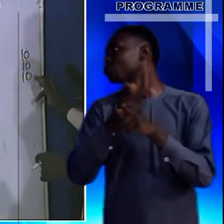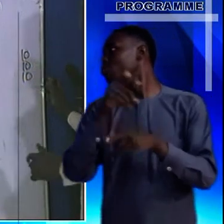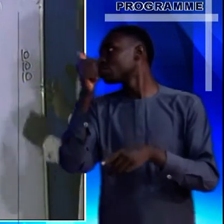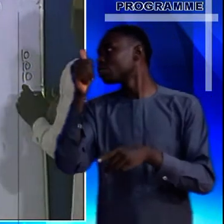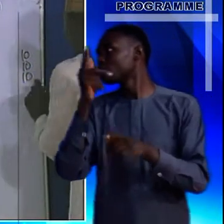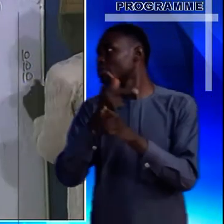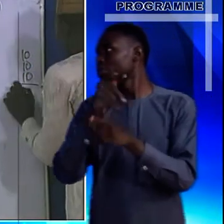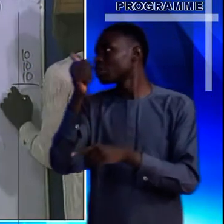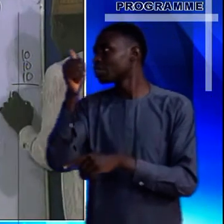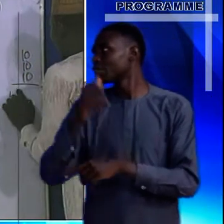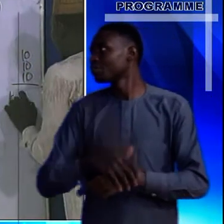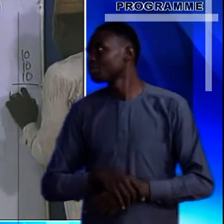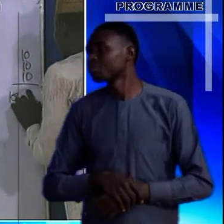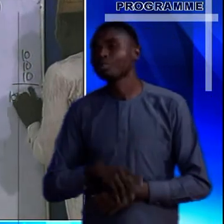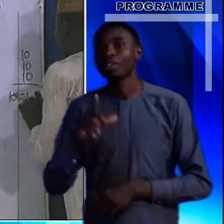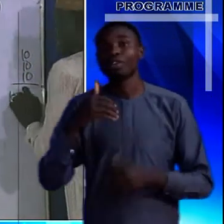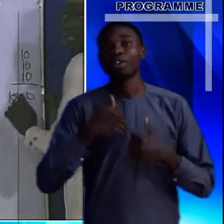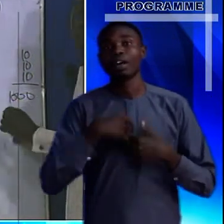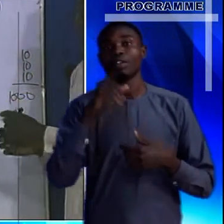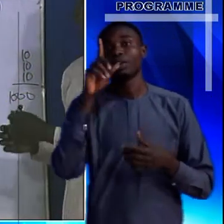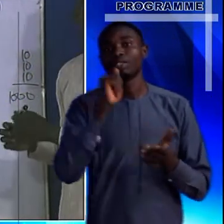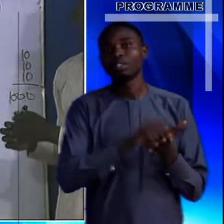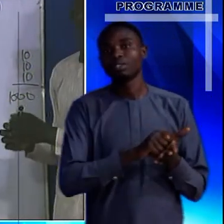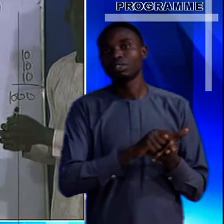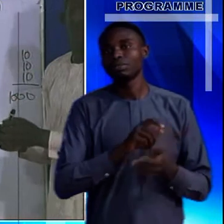by 10, we are going to have 1,000.